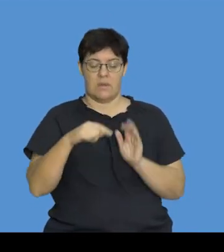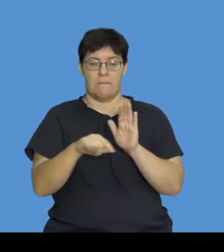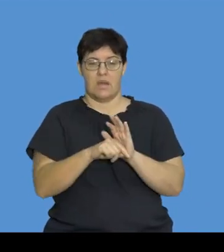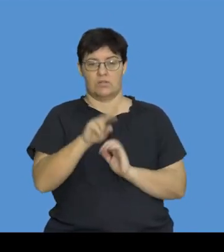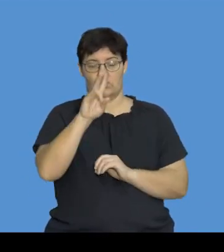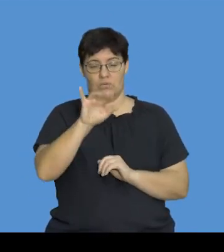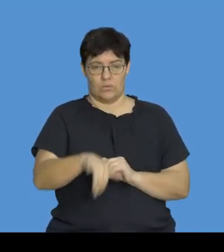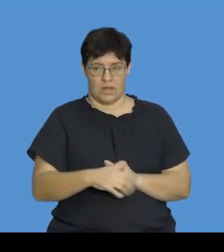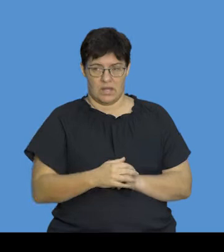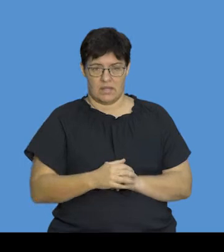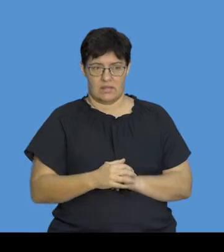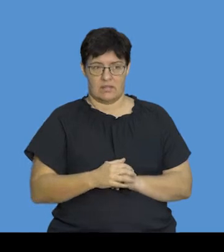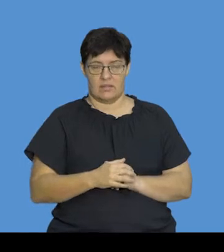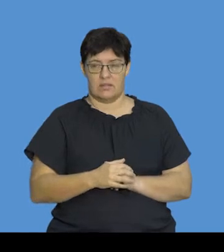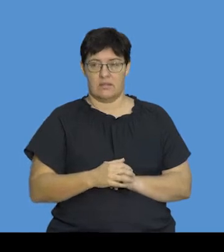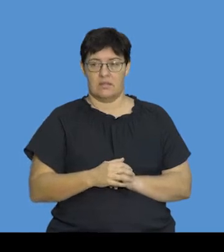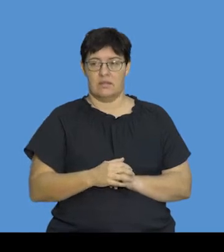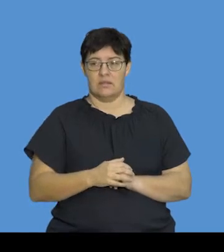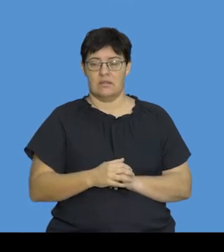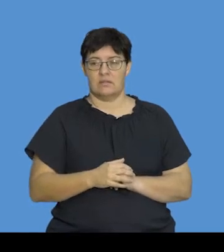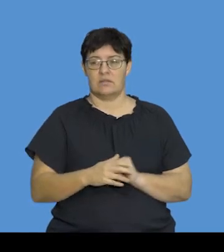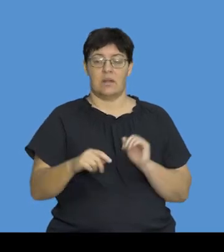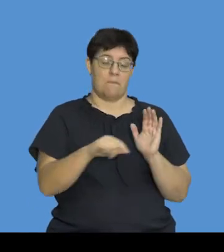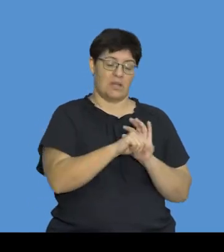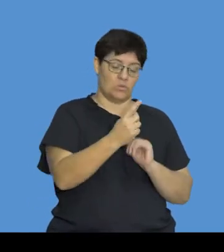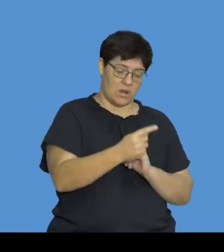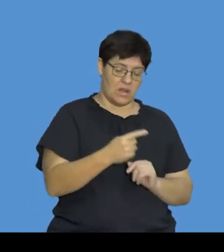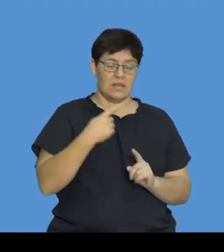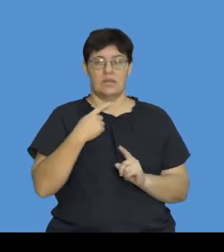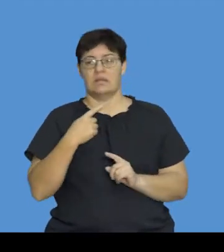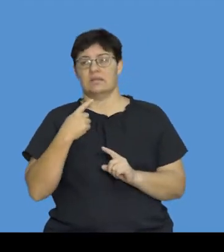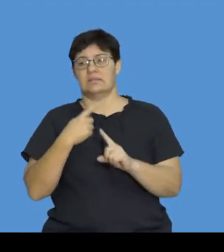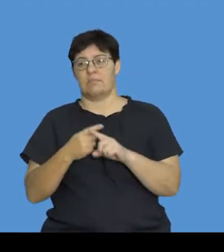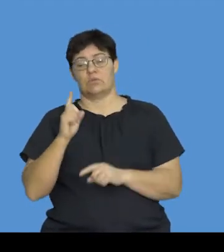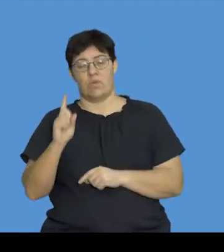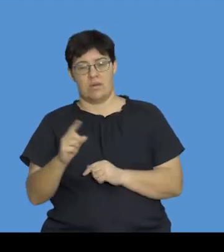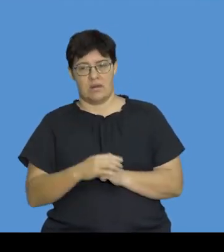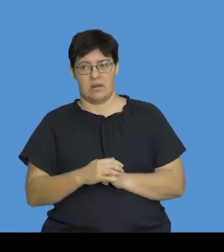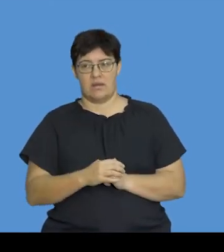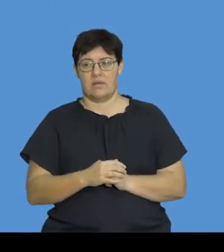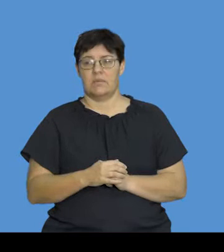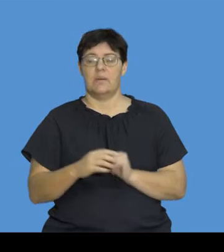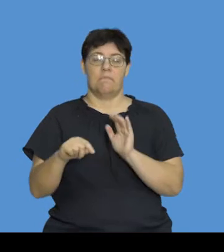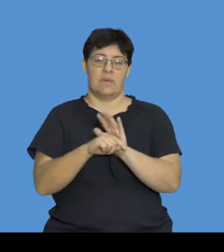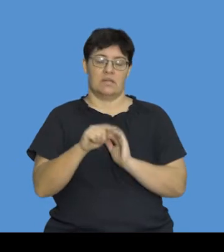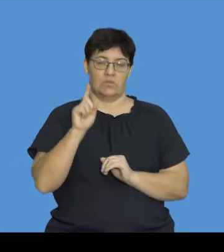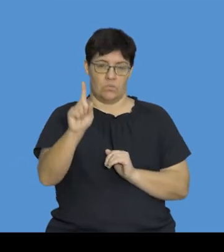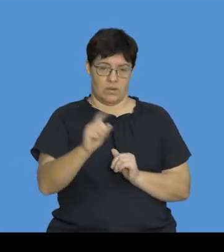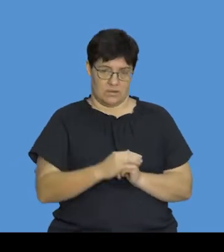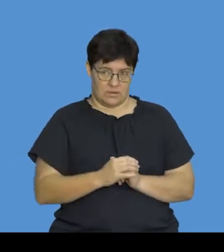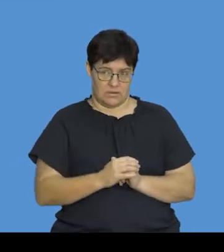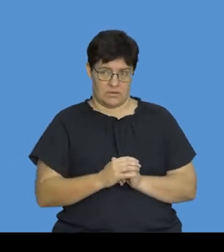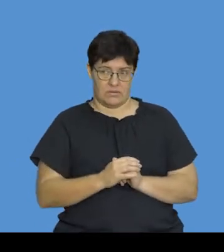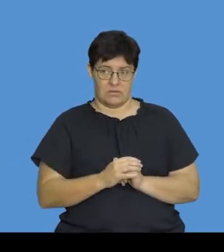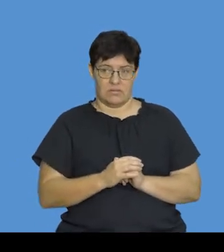give me minus 2y, and then minus 1 multiplied by 1, it will then be minus